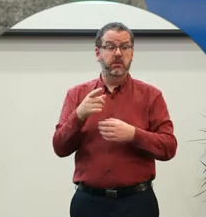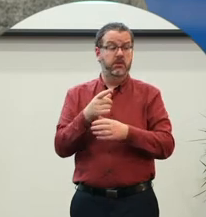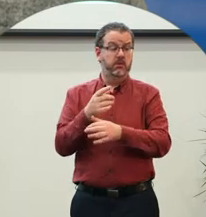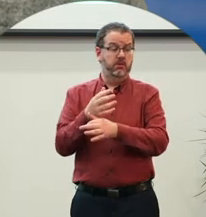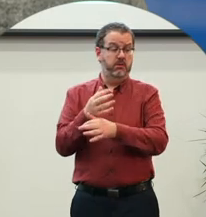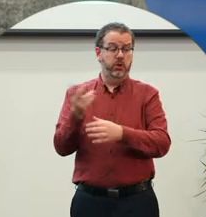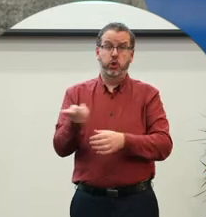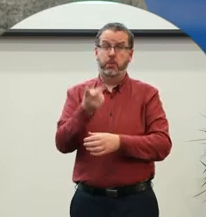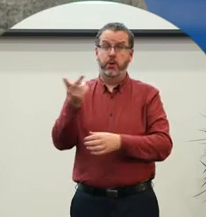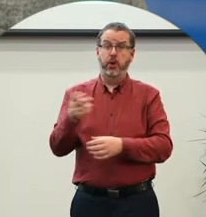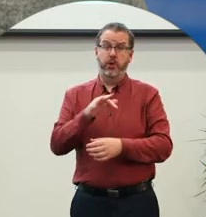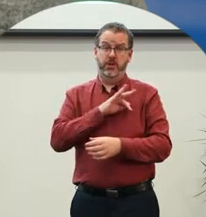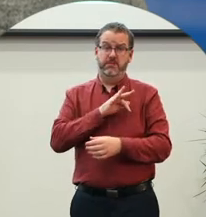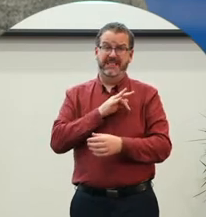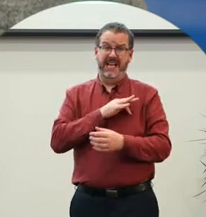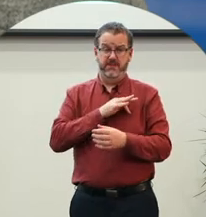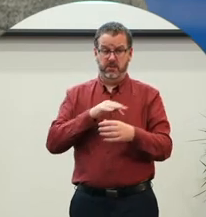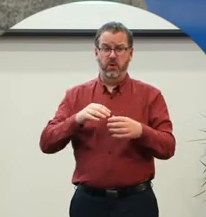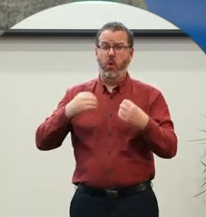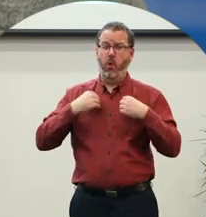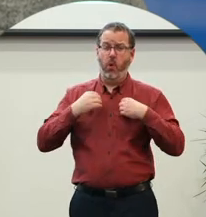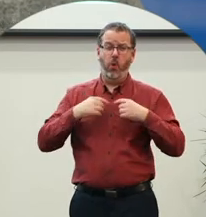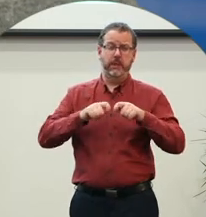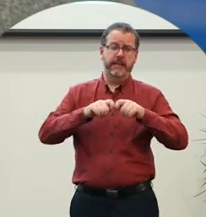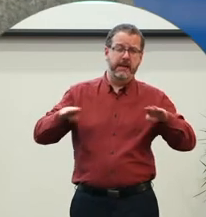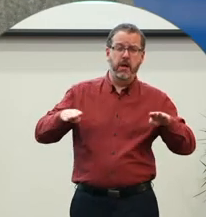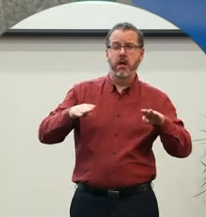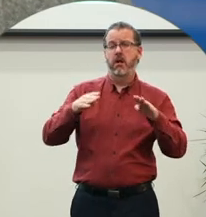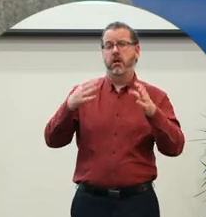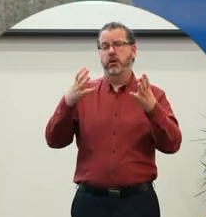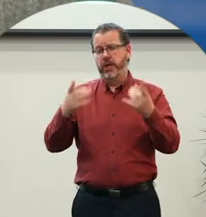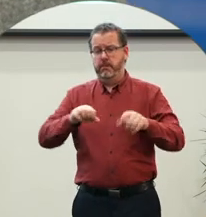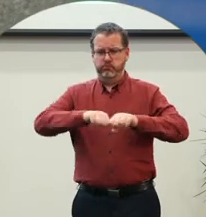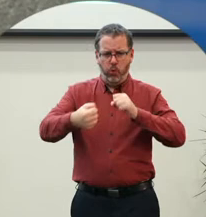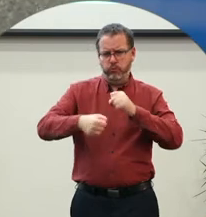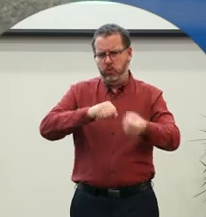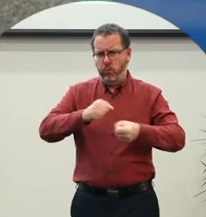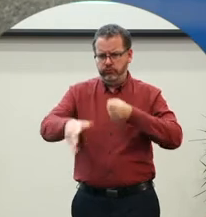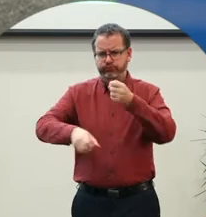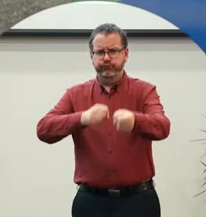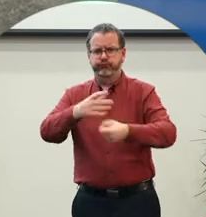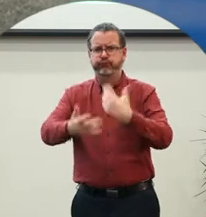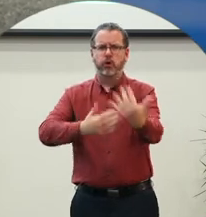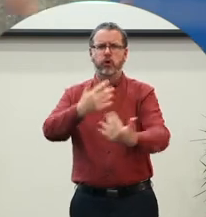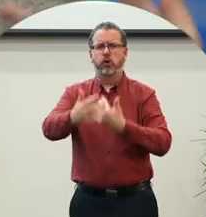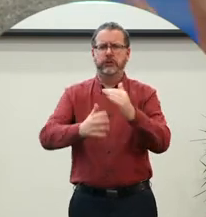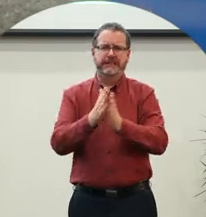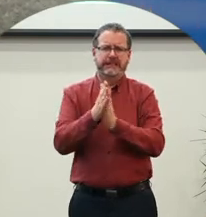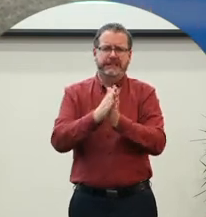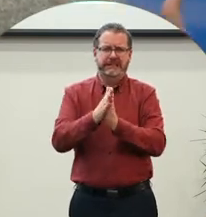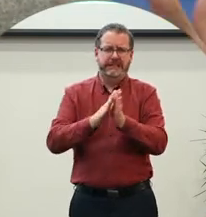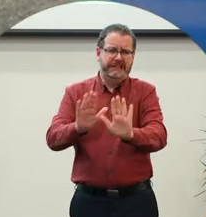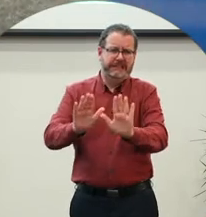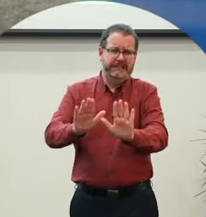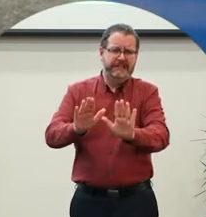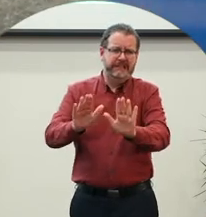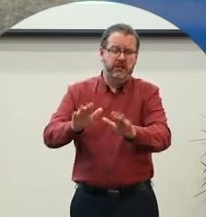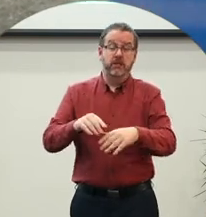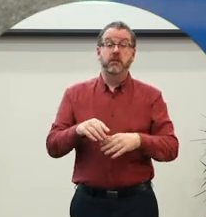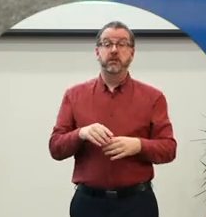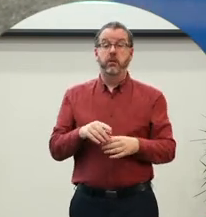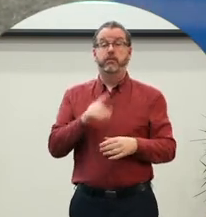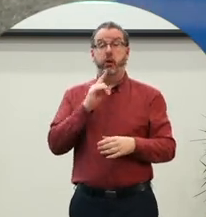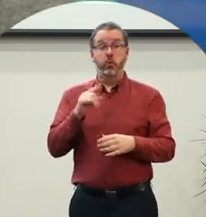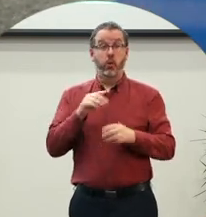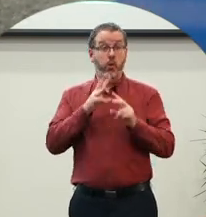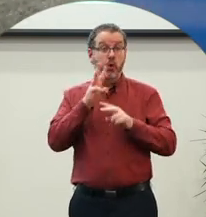apart and burning it to keep warm for the winter, and Rose got them coal and so on. And once word got out about her, there was just a line of people coming to the